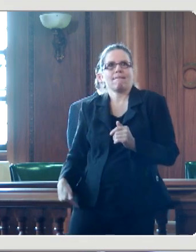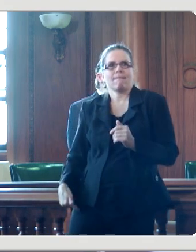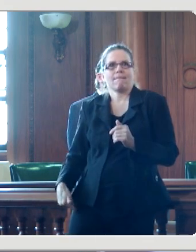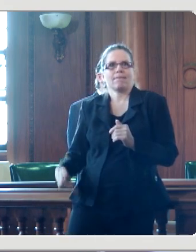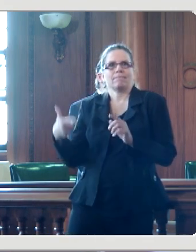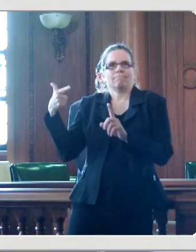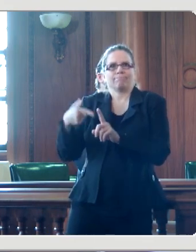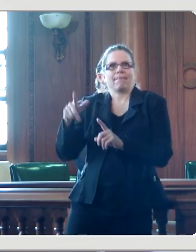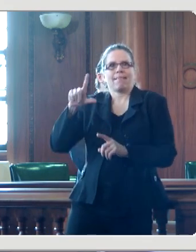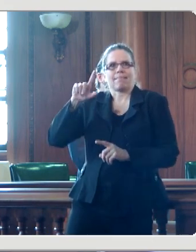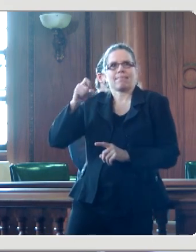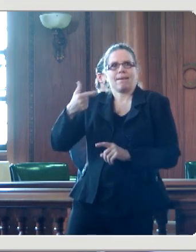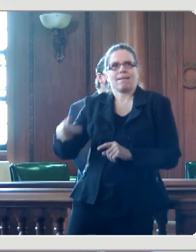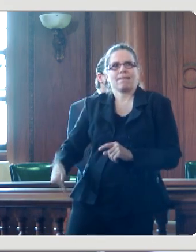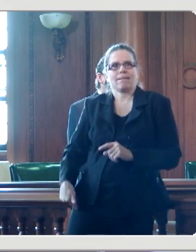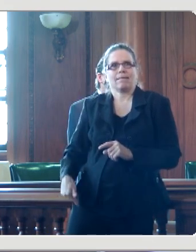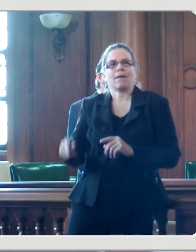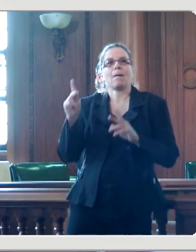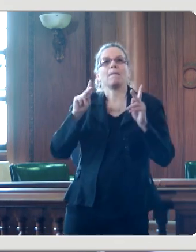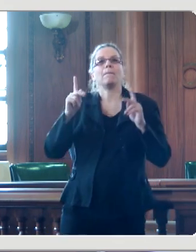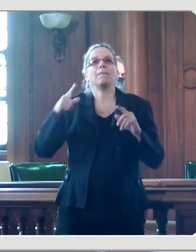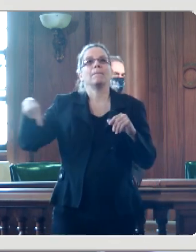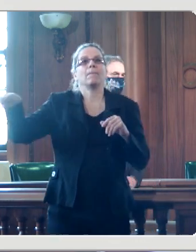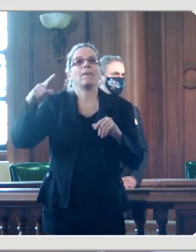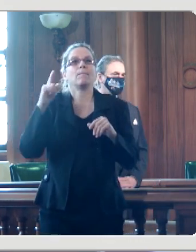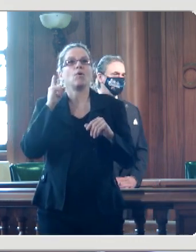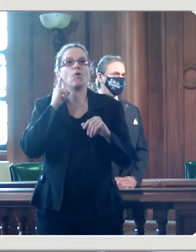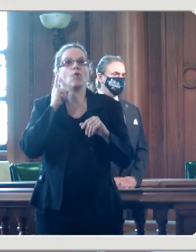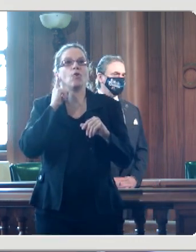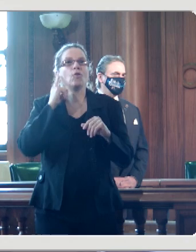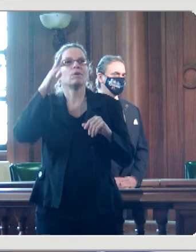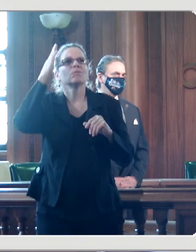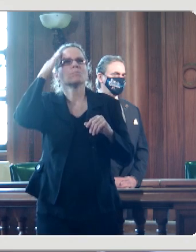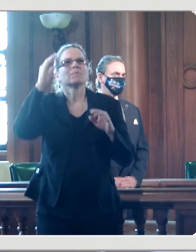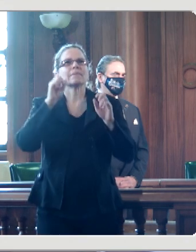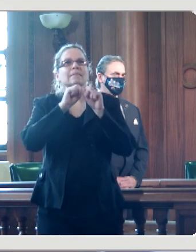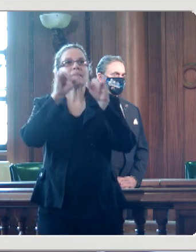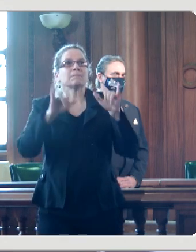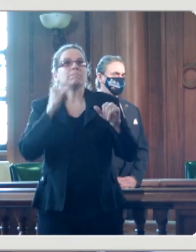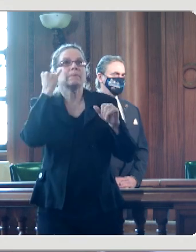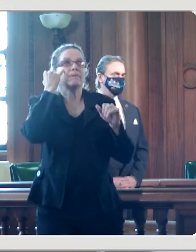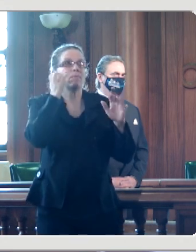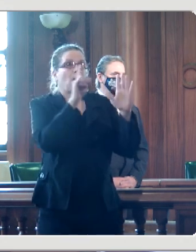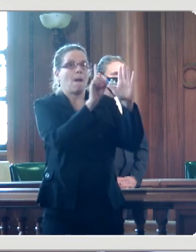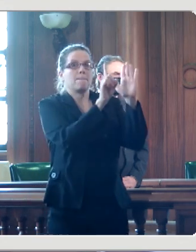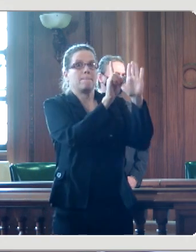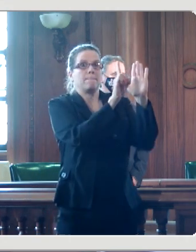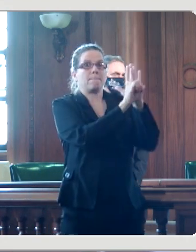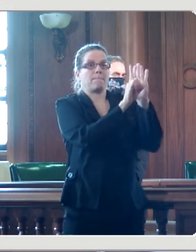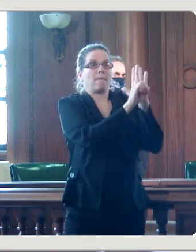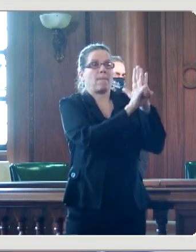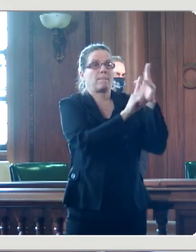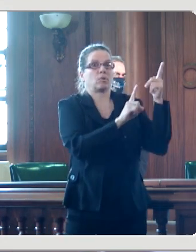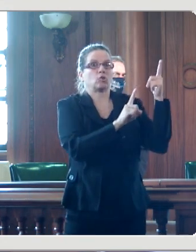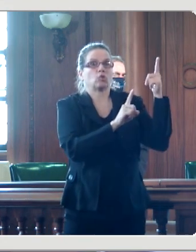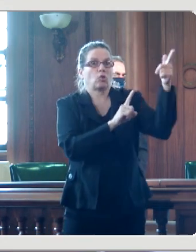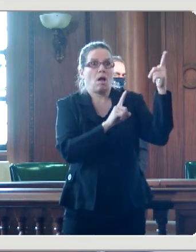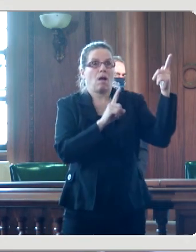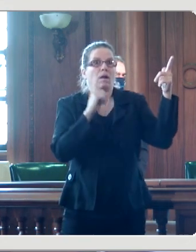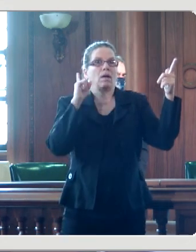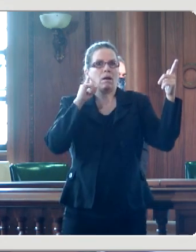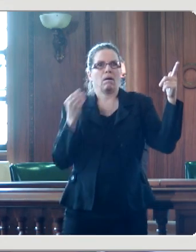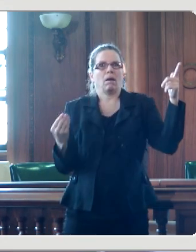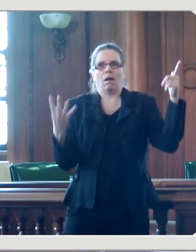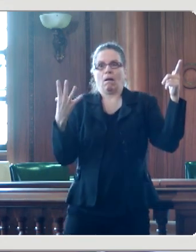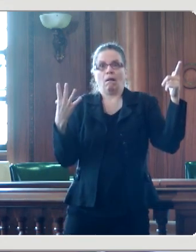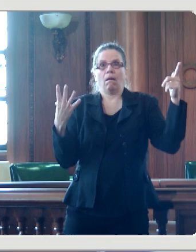fired. The shot spotter activation system went off and did as it was supposed to, and the 2 brave officers did as they were supposed to do. They went right to